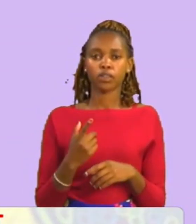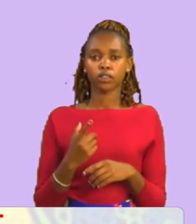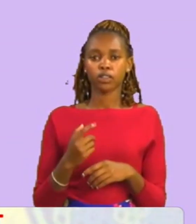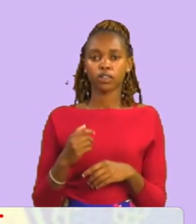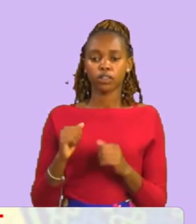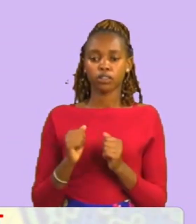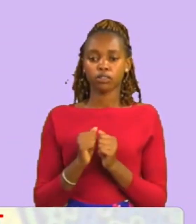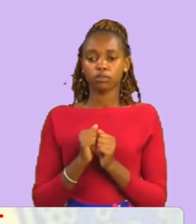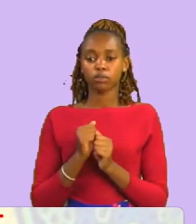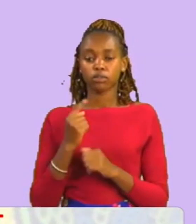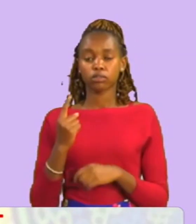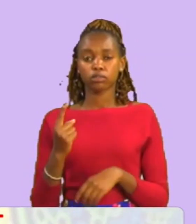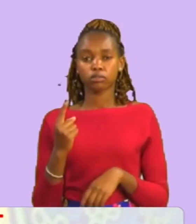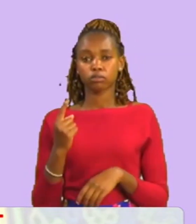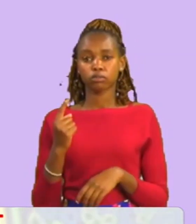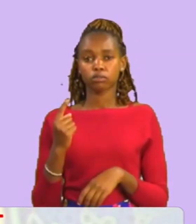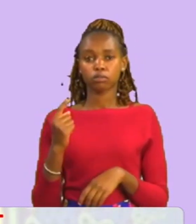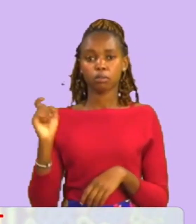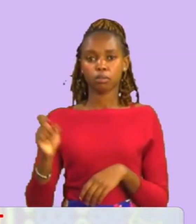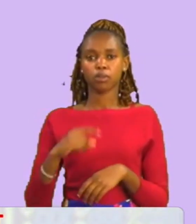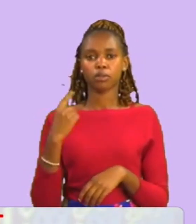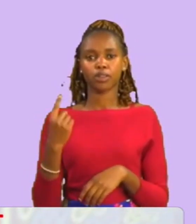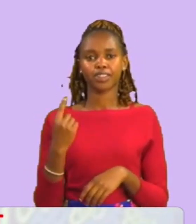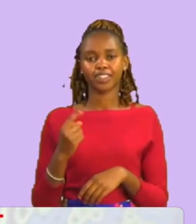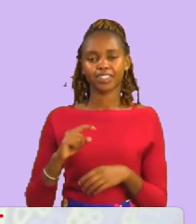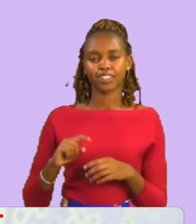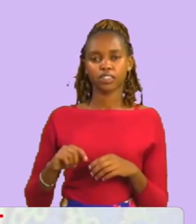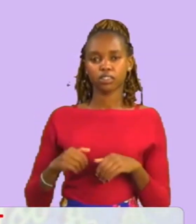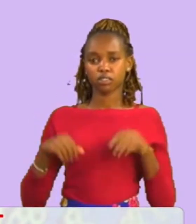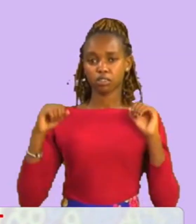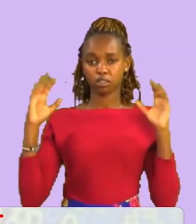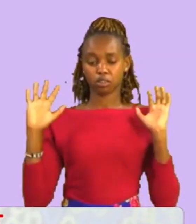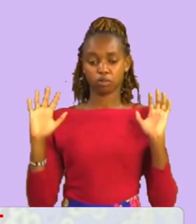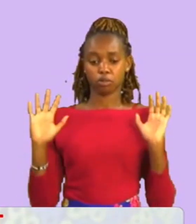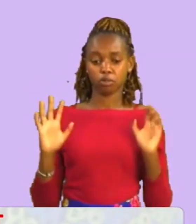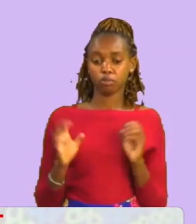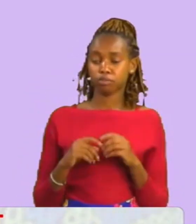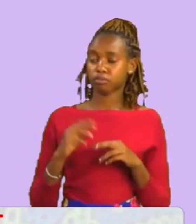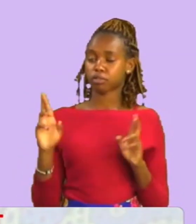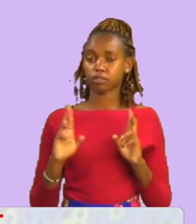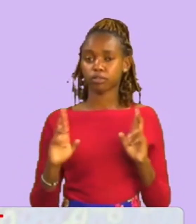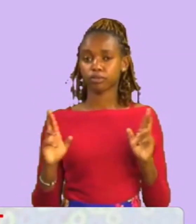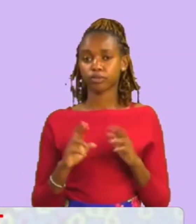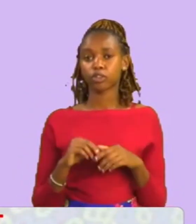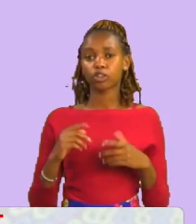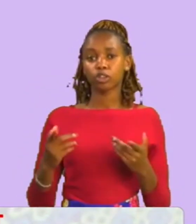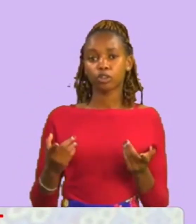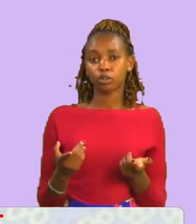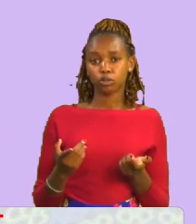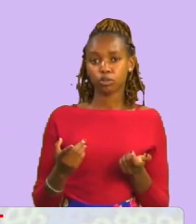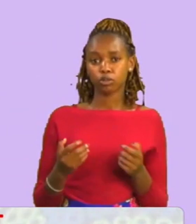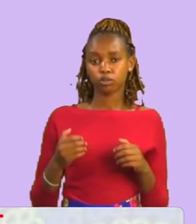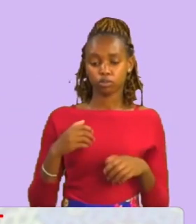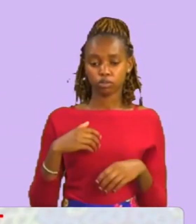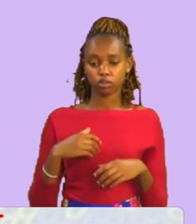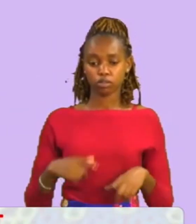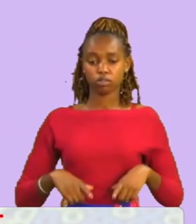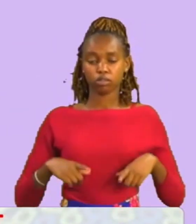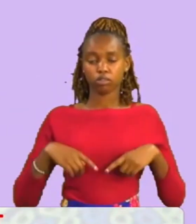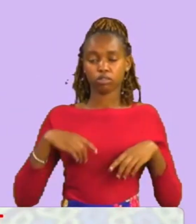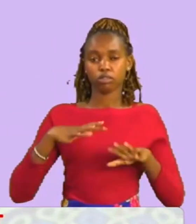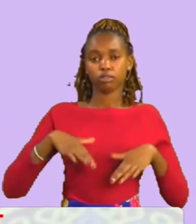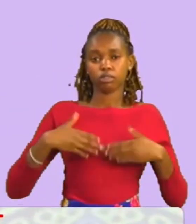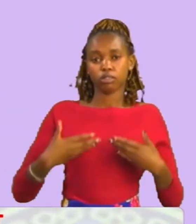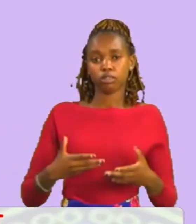up. Hii imeenda. Lakini sasa tuko November ndio unashanga tumefikaaje? Umesurvive aje? It's not easy. Never easy. So